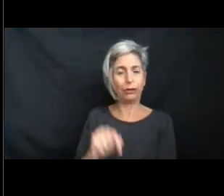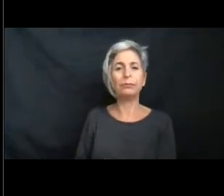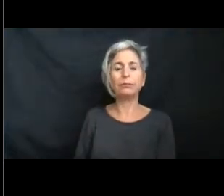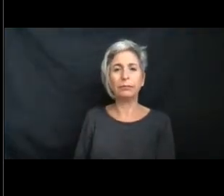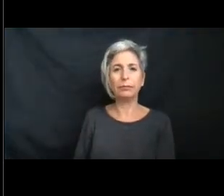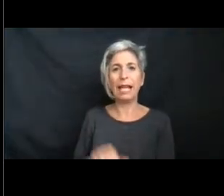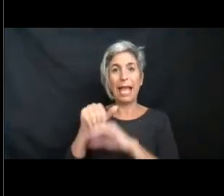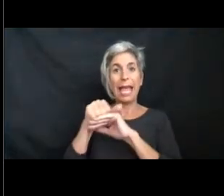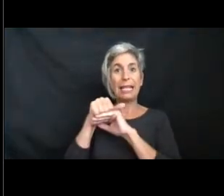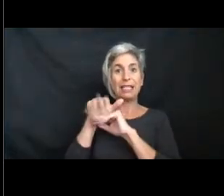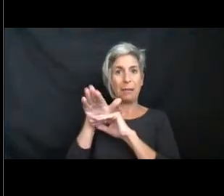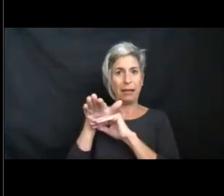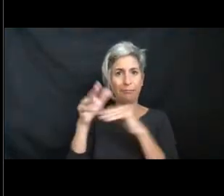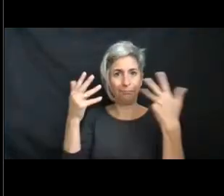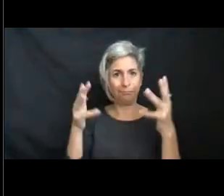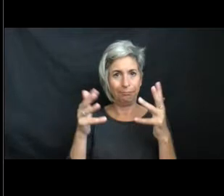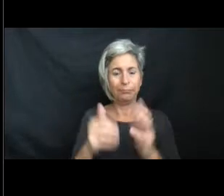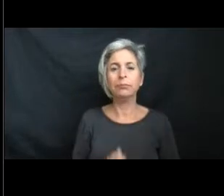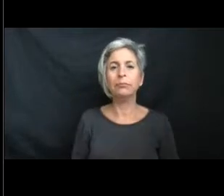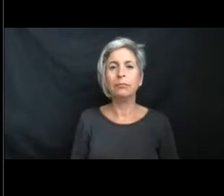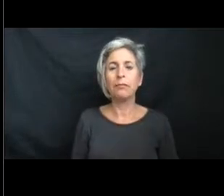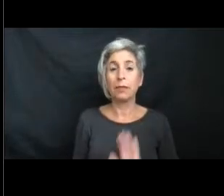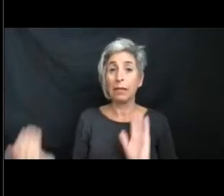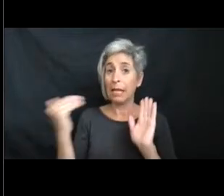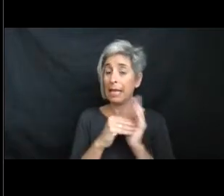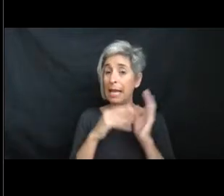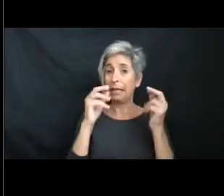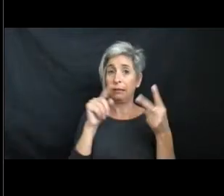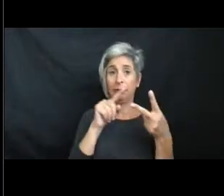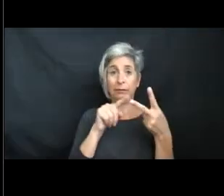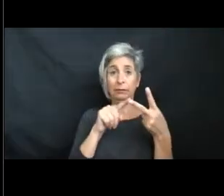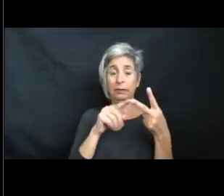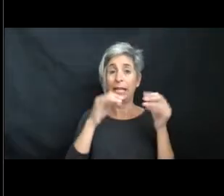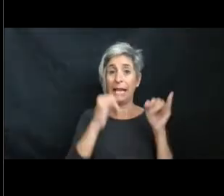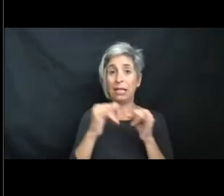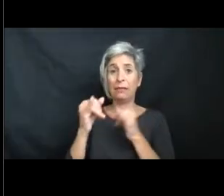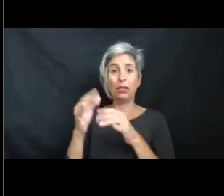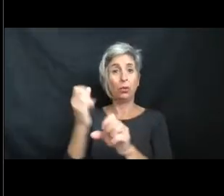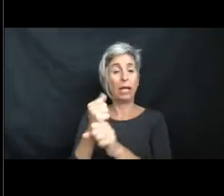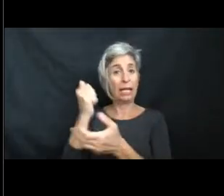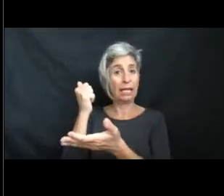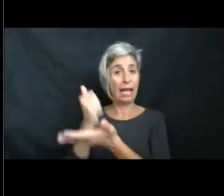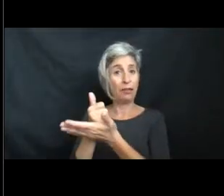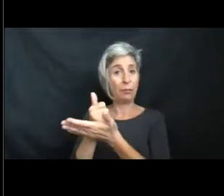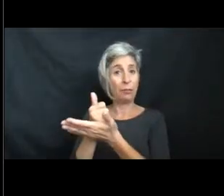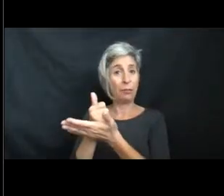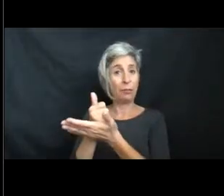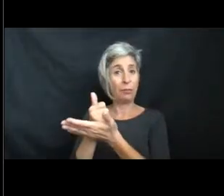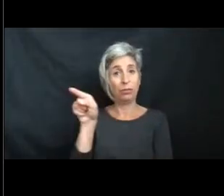submit. So then again, even as an individual, you should receive a confirmation over here to the side.